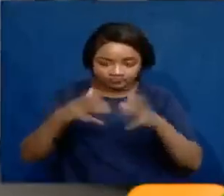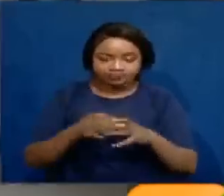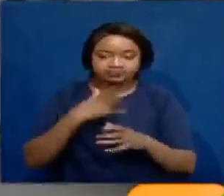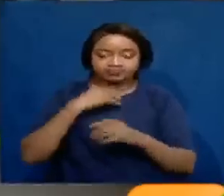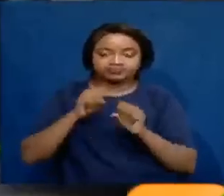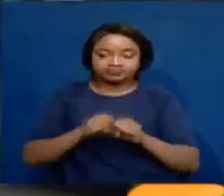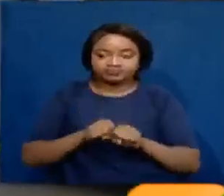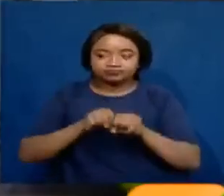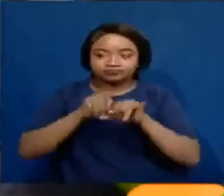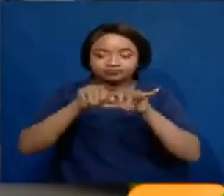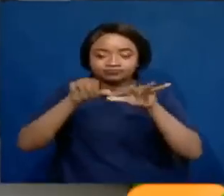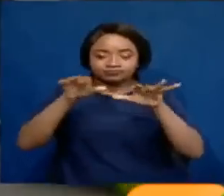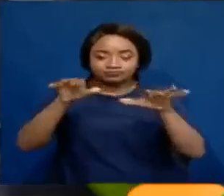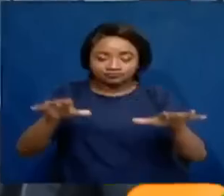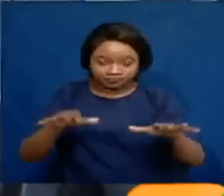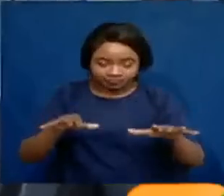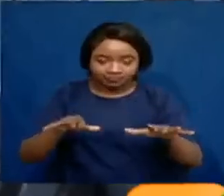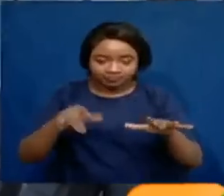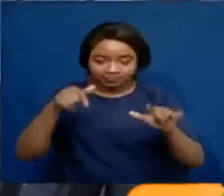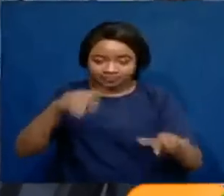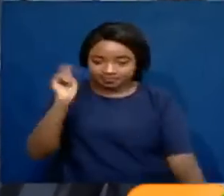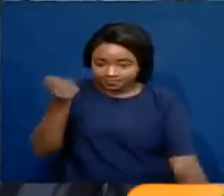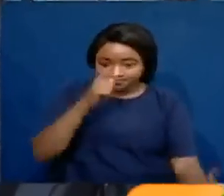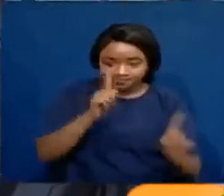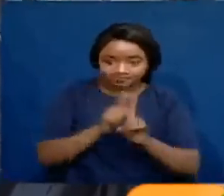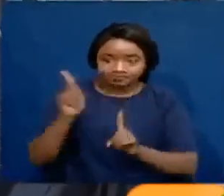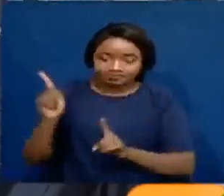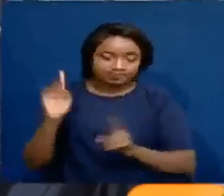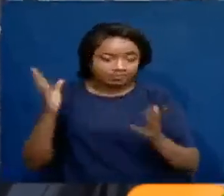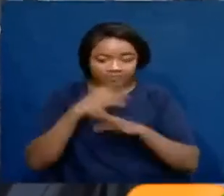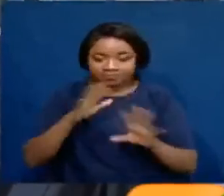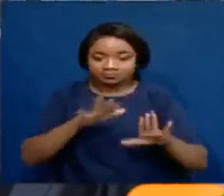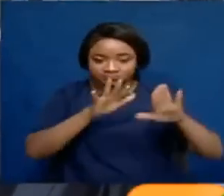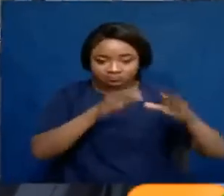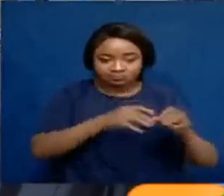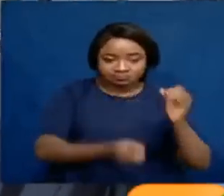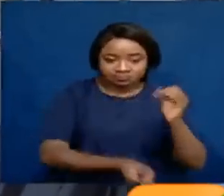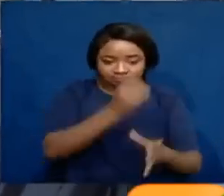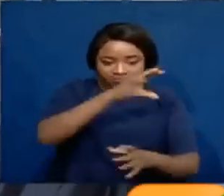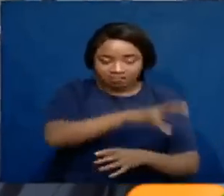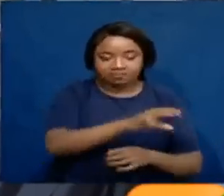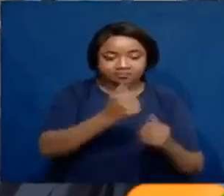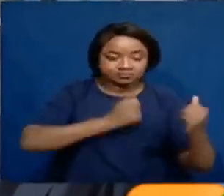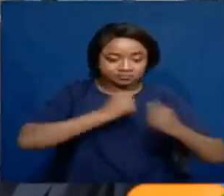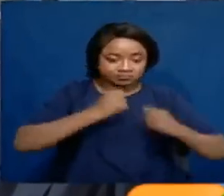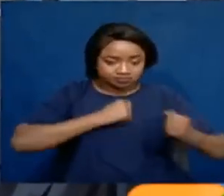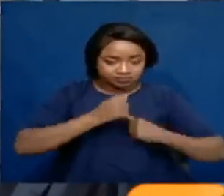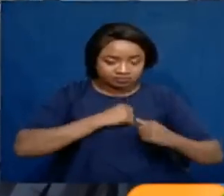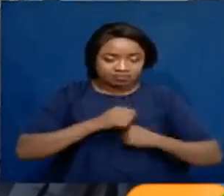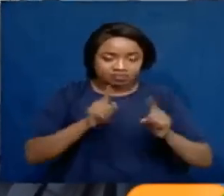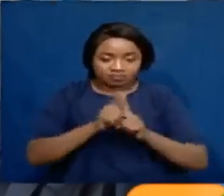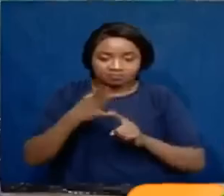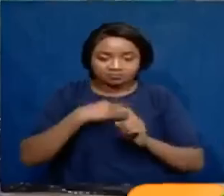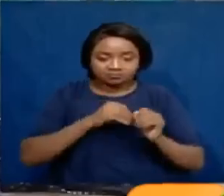big in the e-mobility sector in Kenya, and the startup is already settled in Rwanda as it scales operations in the East